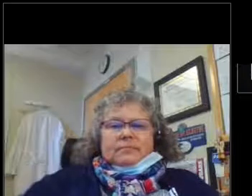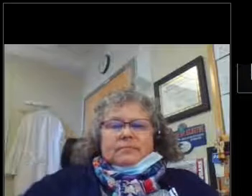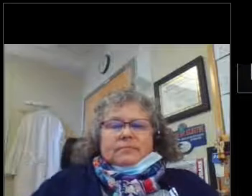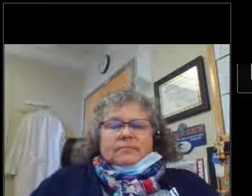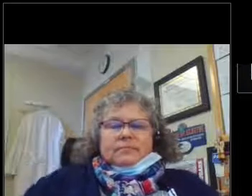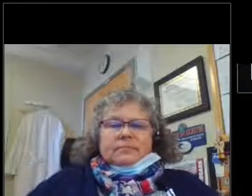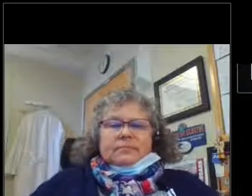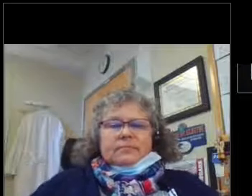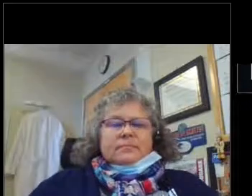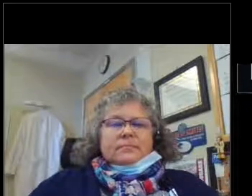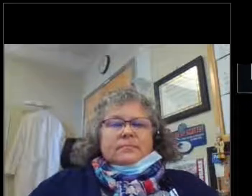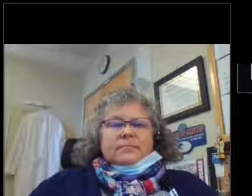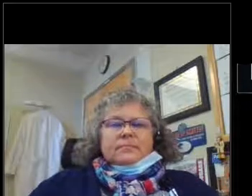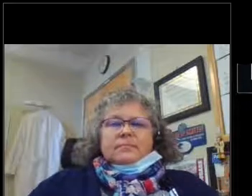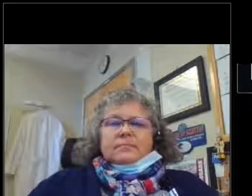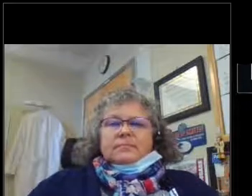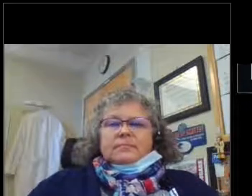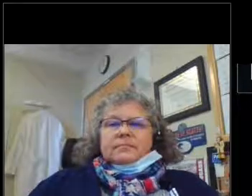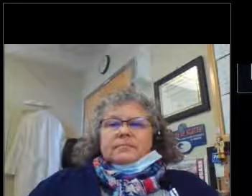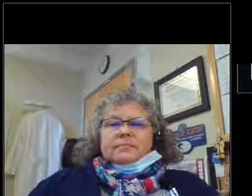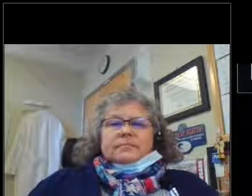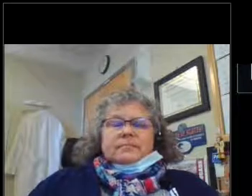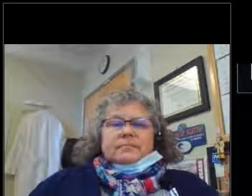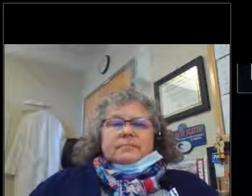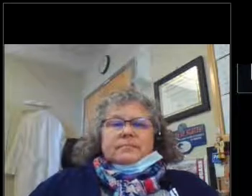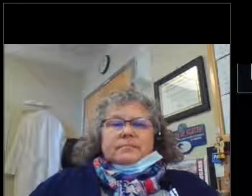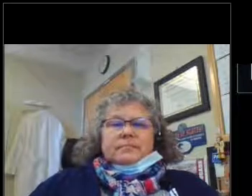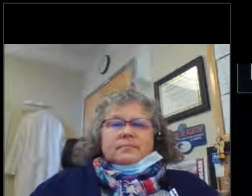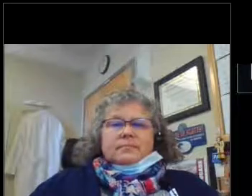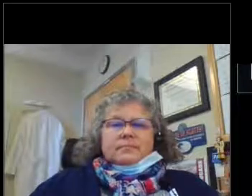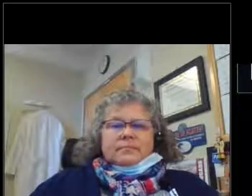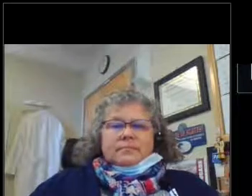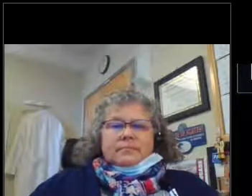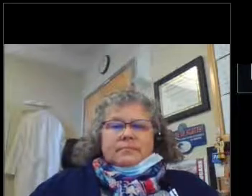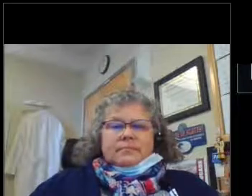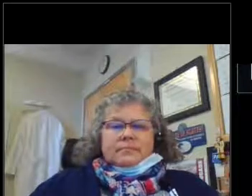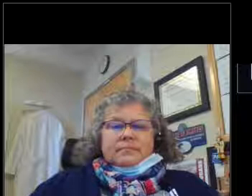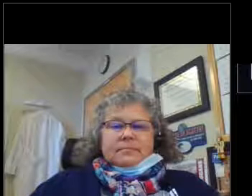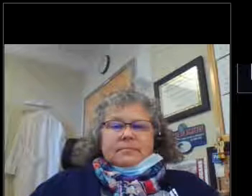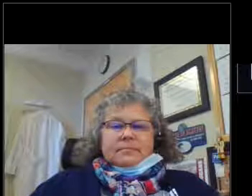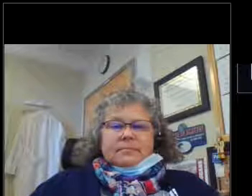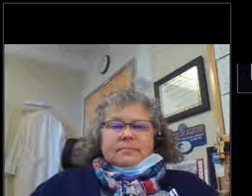aren't going to be any PAs that are regulated by the Board of